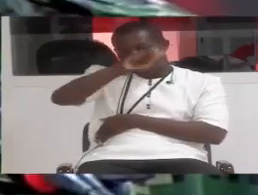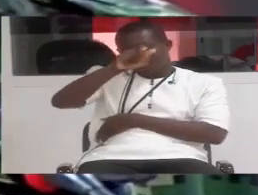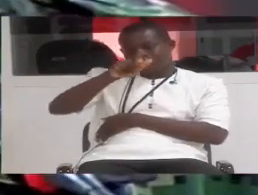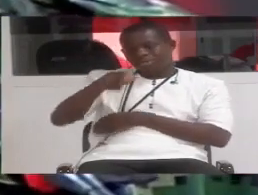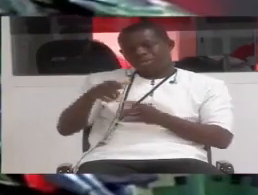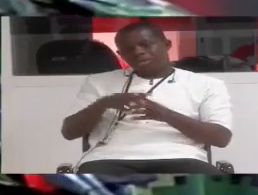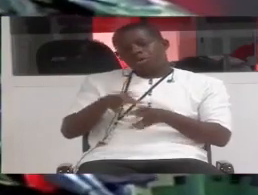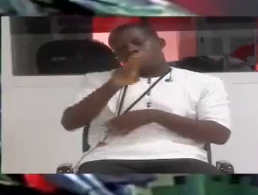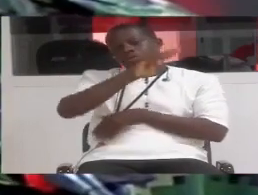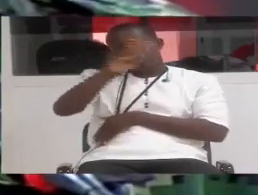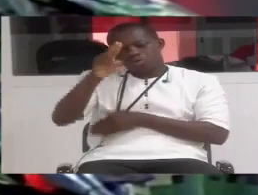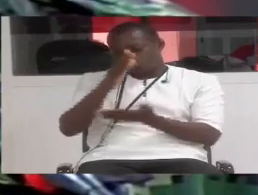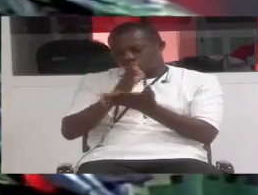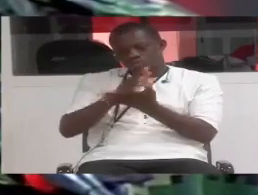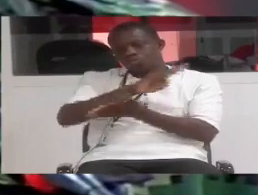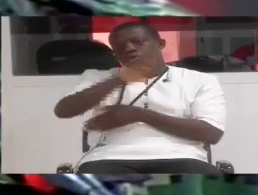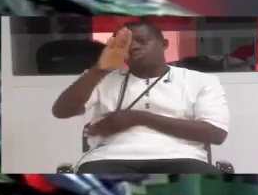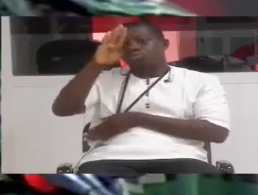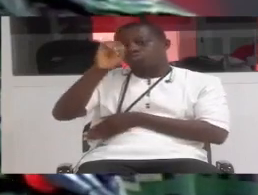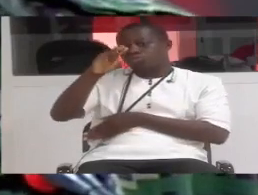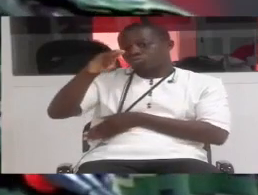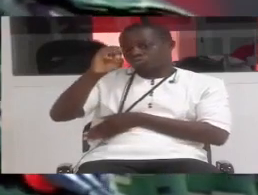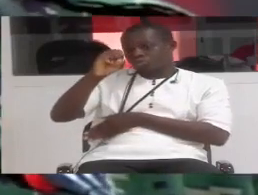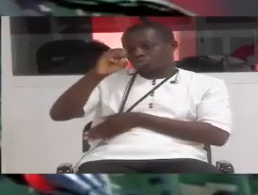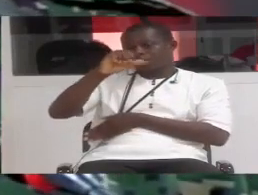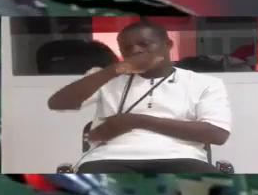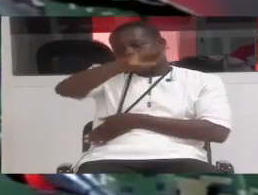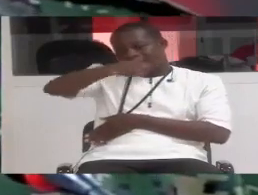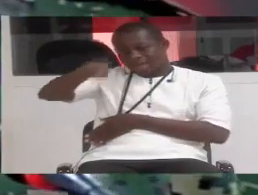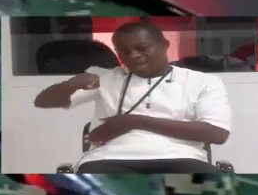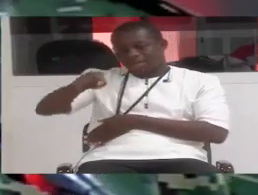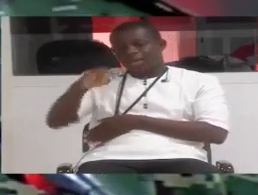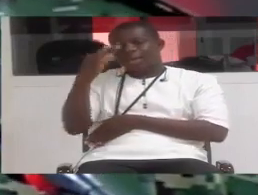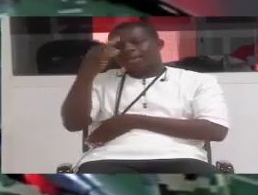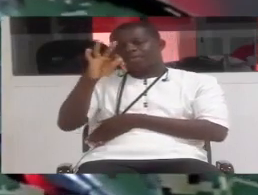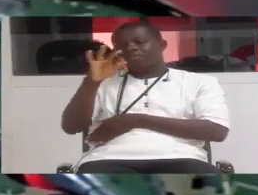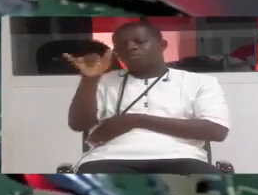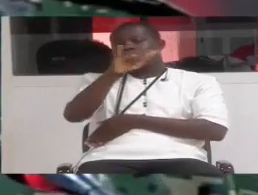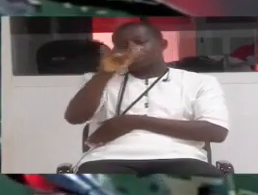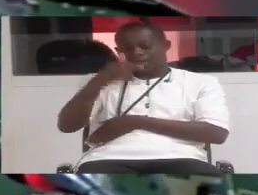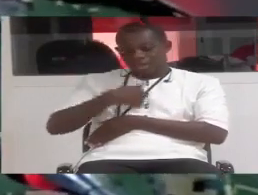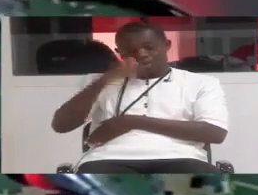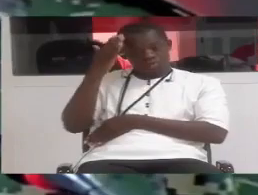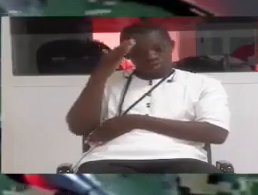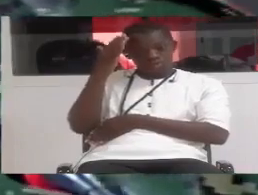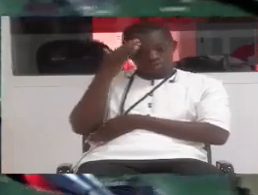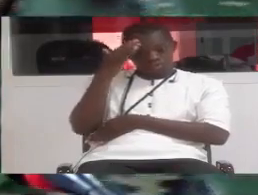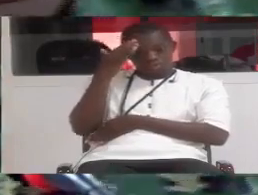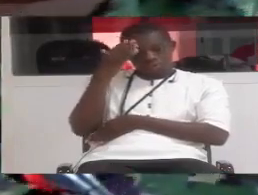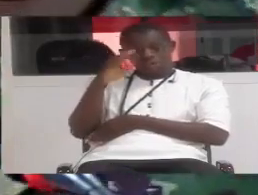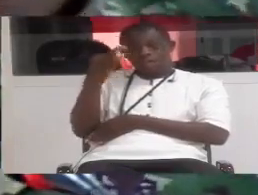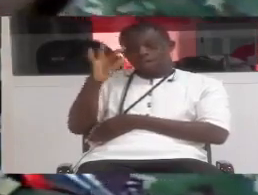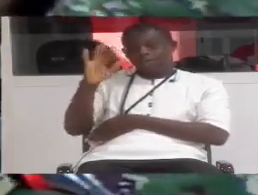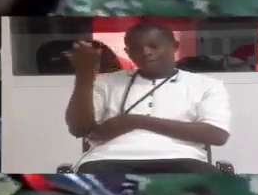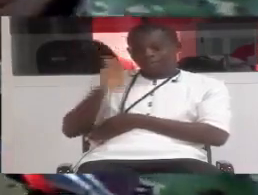garden dedet fofu du bunubor garden because bunubor garden ci sum bu ma ci suma xam xam moy so